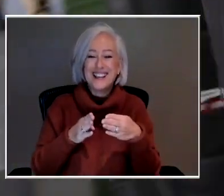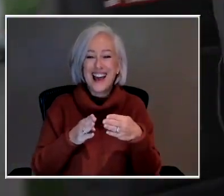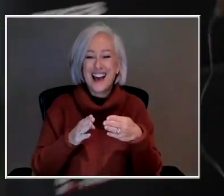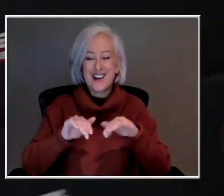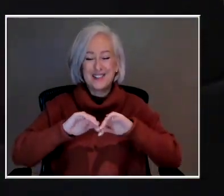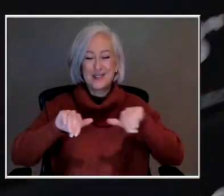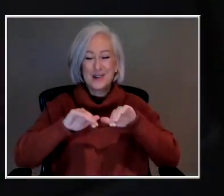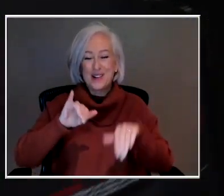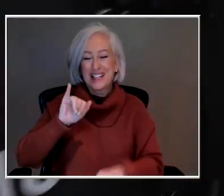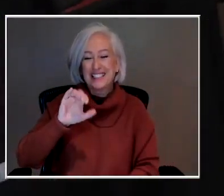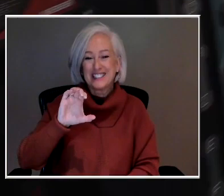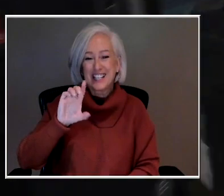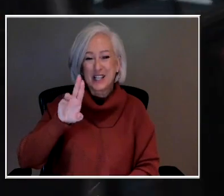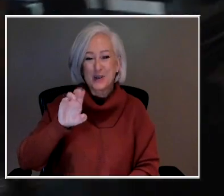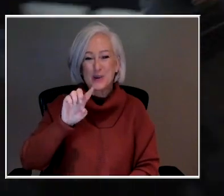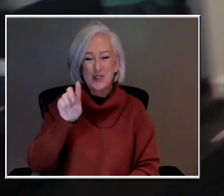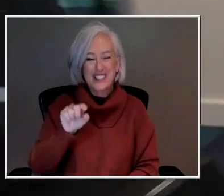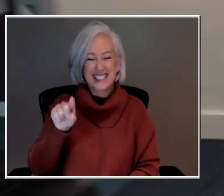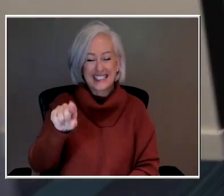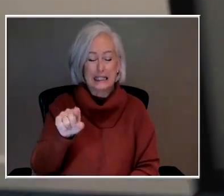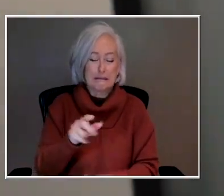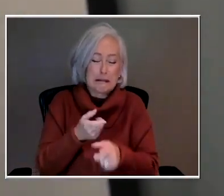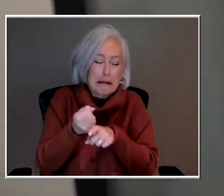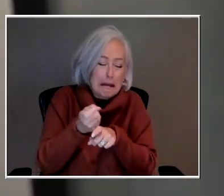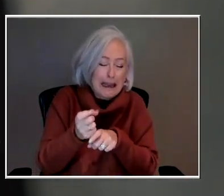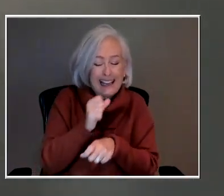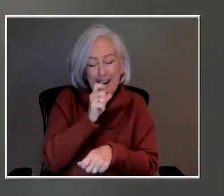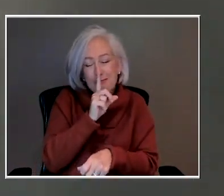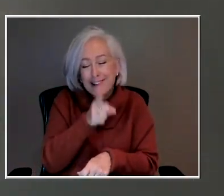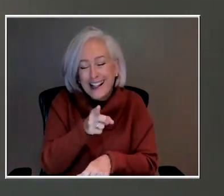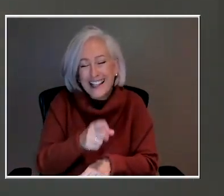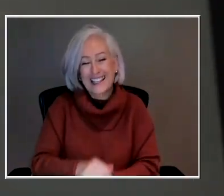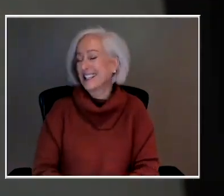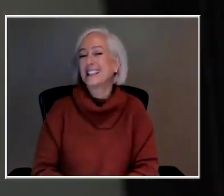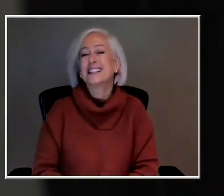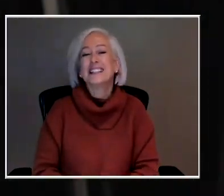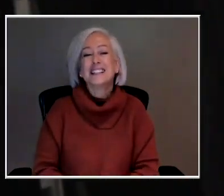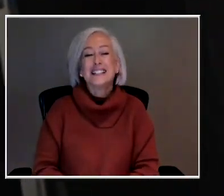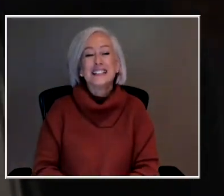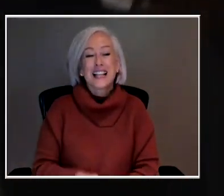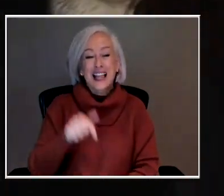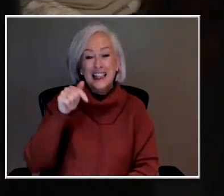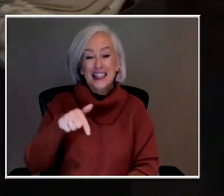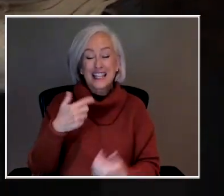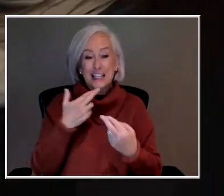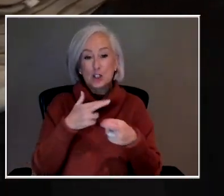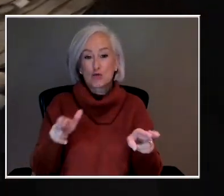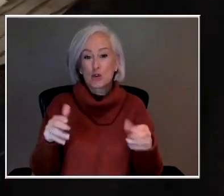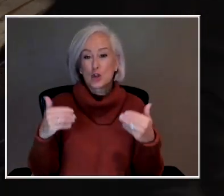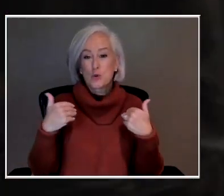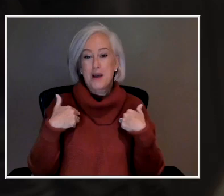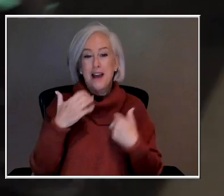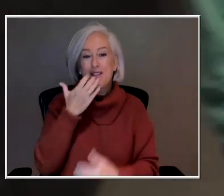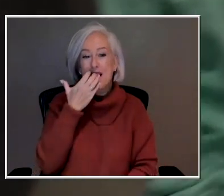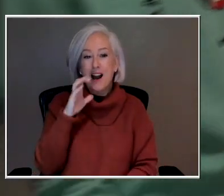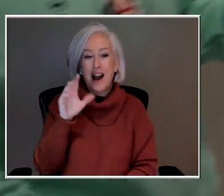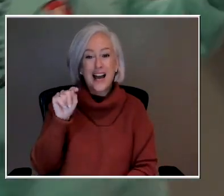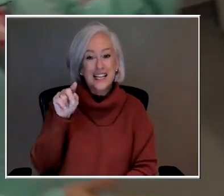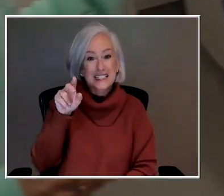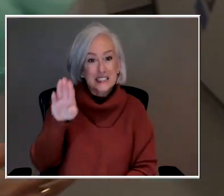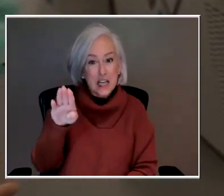a jacuzzi, but we have in here, we have hot tubs and cold